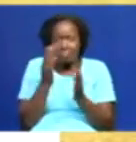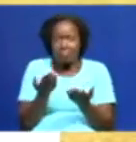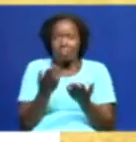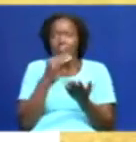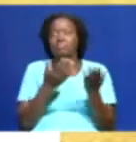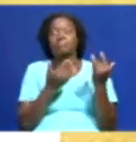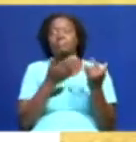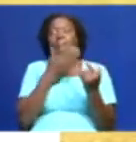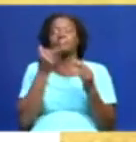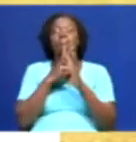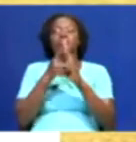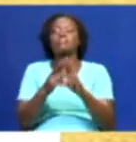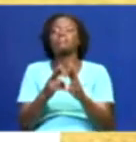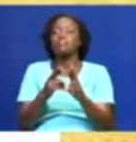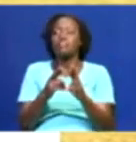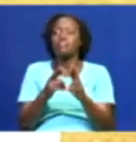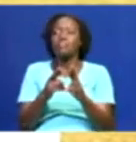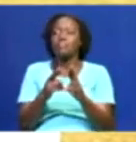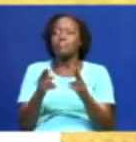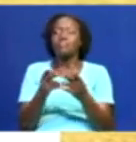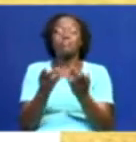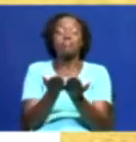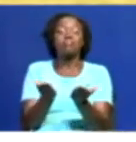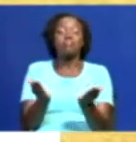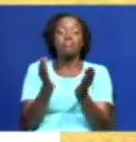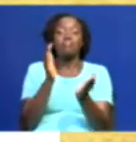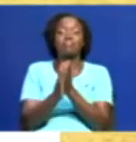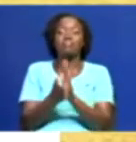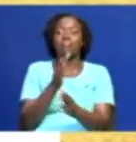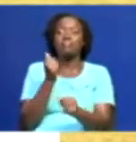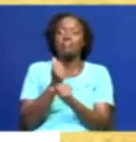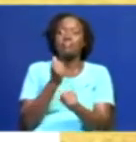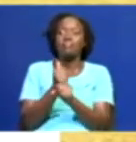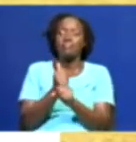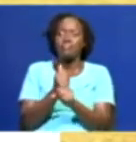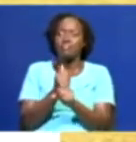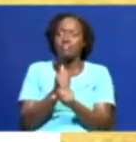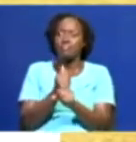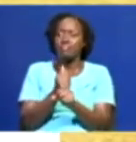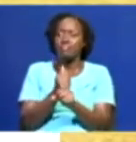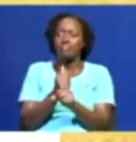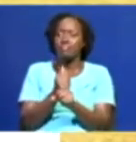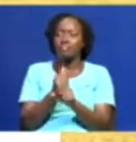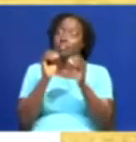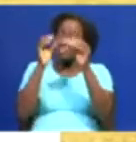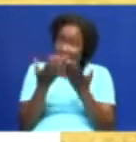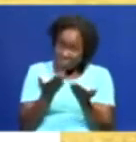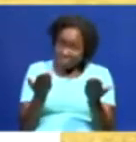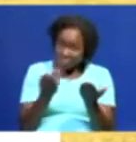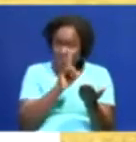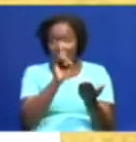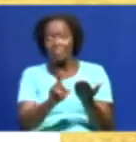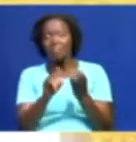expect better results to be served on a platter without putting work into it. Do we have the teachers? Are